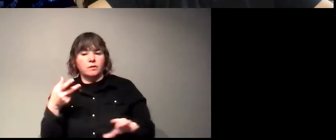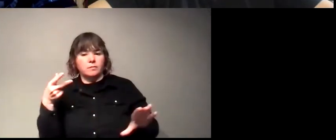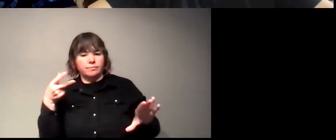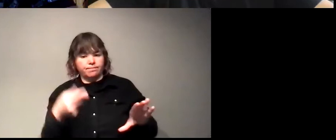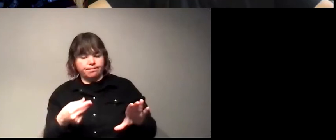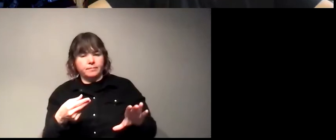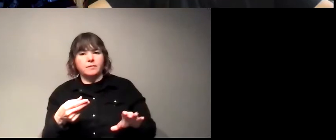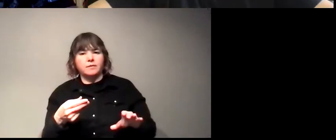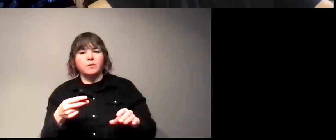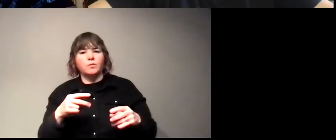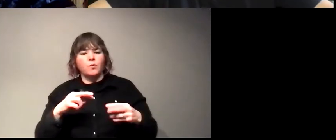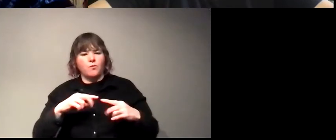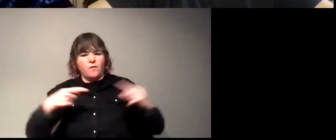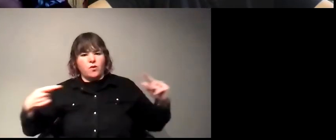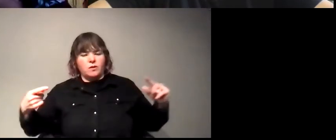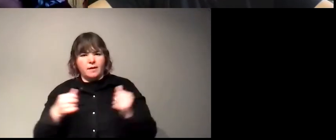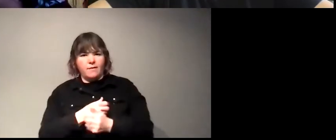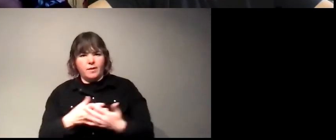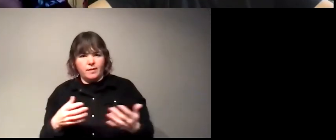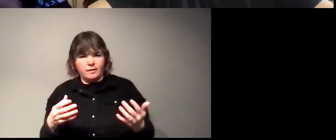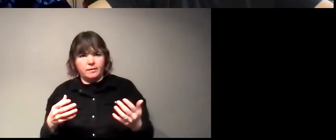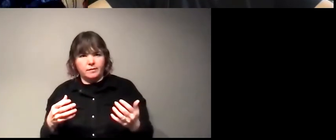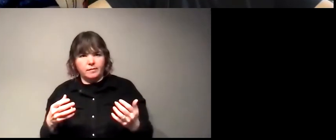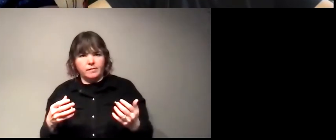that reverses the whole thing. And what's